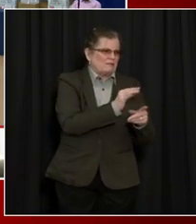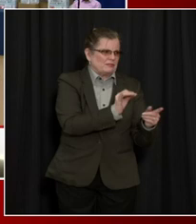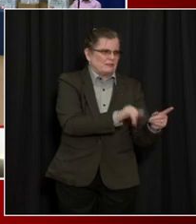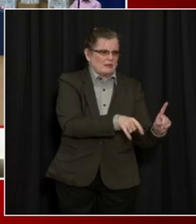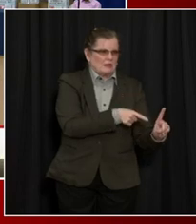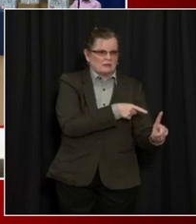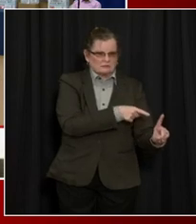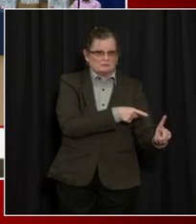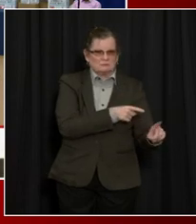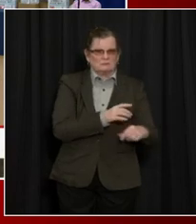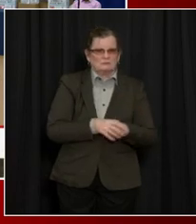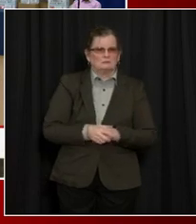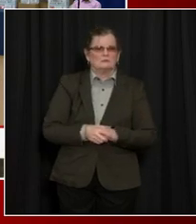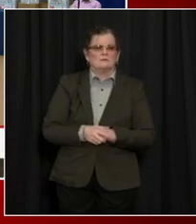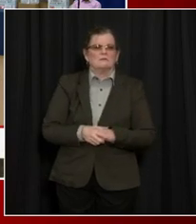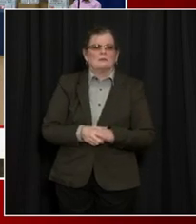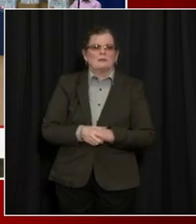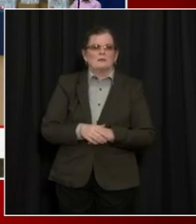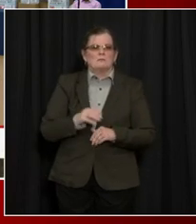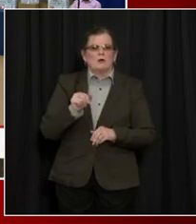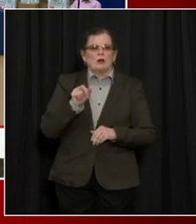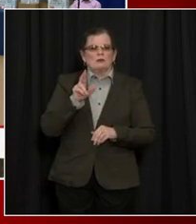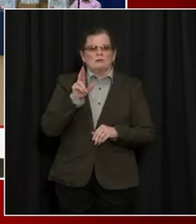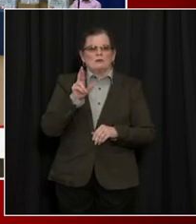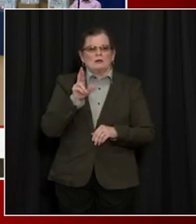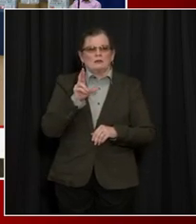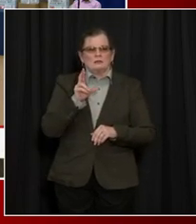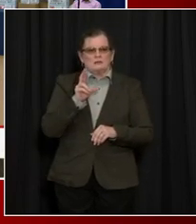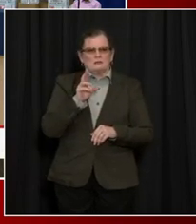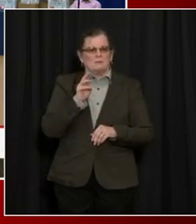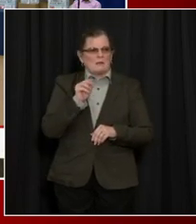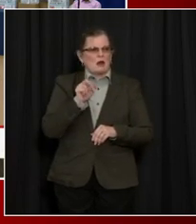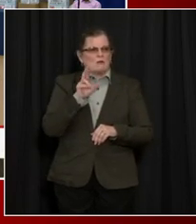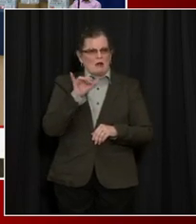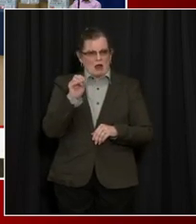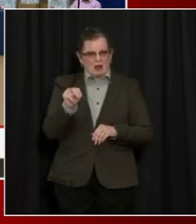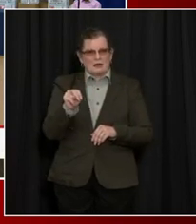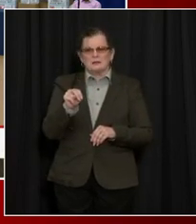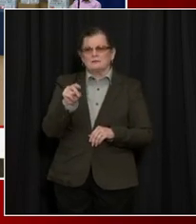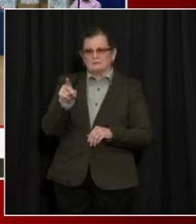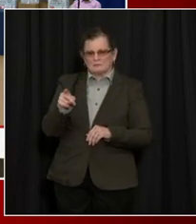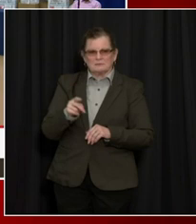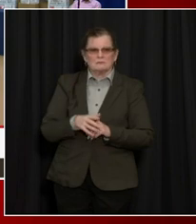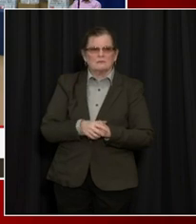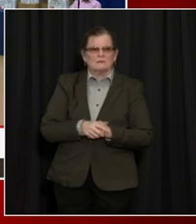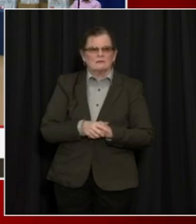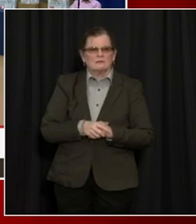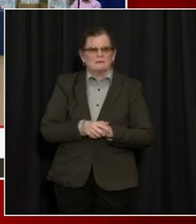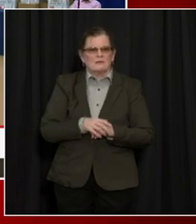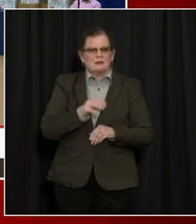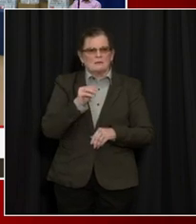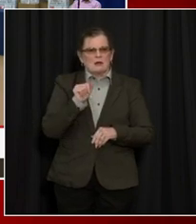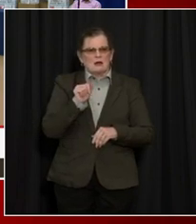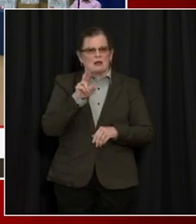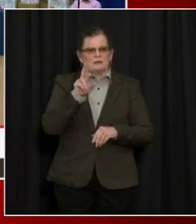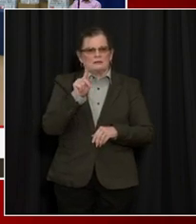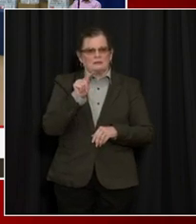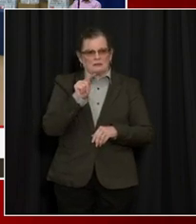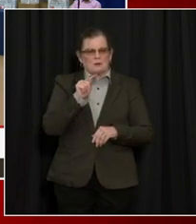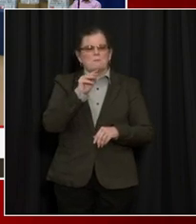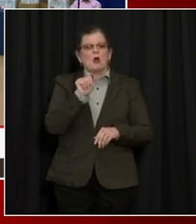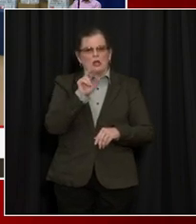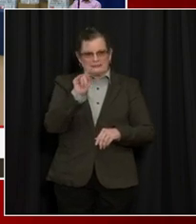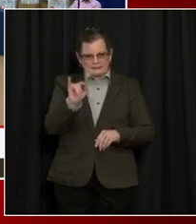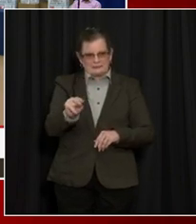Martin? Yeah, just to get back to the date and what happened over the weekend, a lot of the reporters here were on the call with Dr. Nesbitt, kind of getting an explanation about